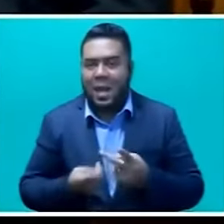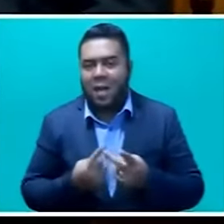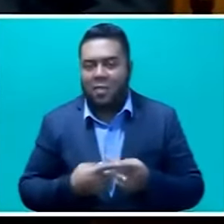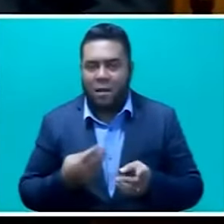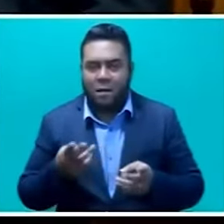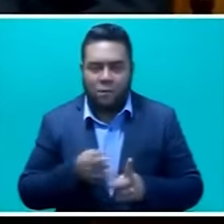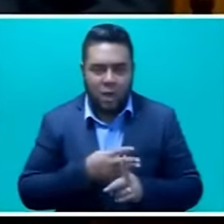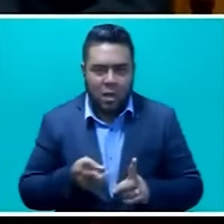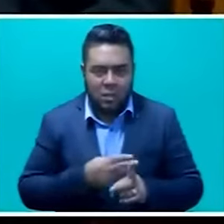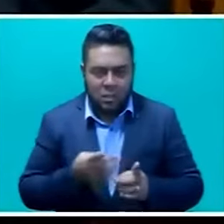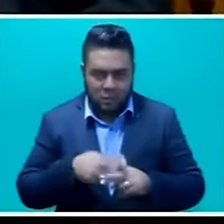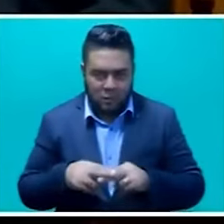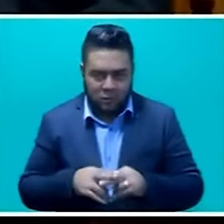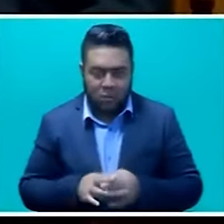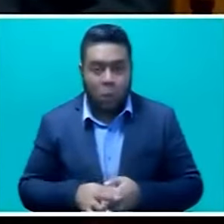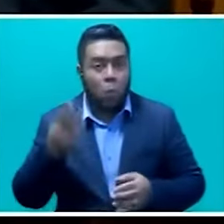Women in Fiji